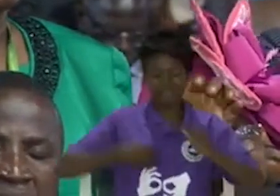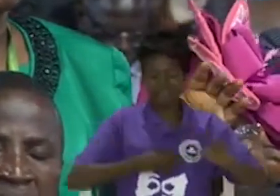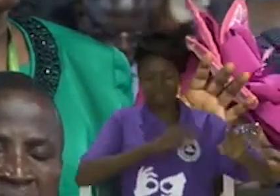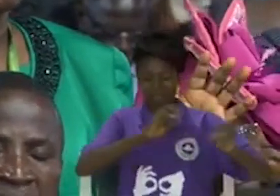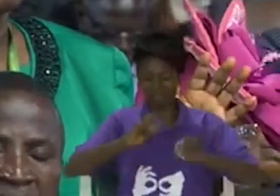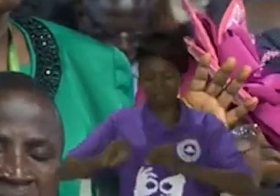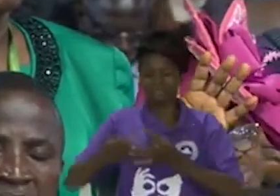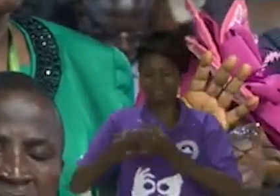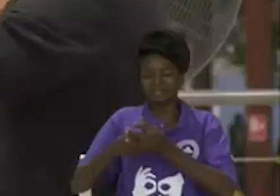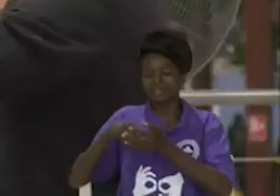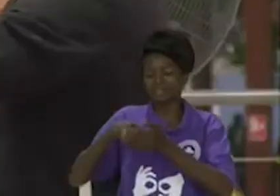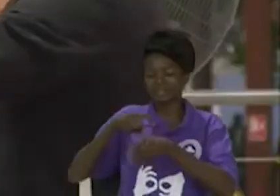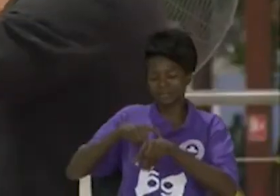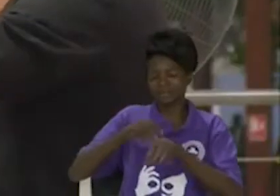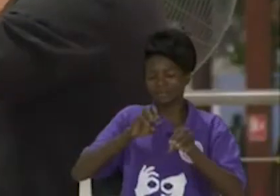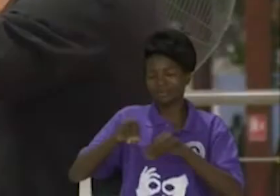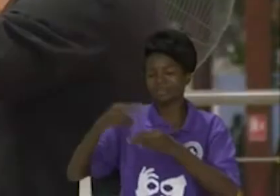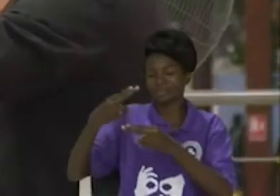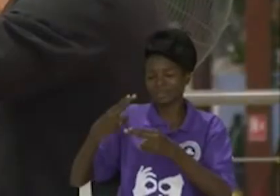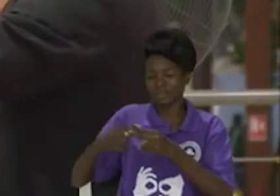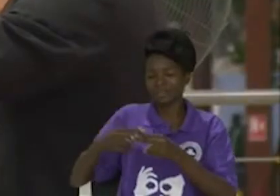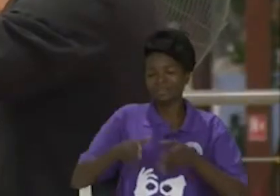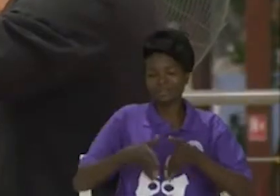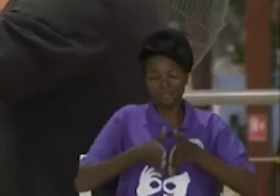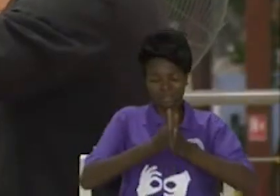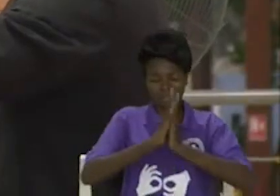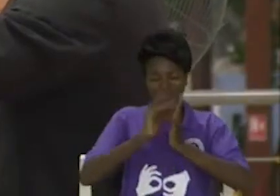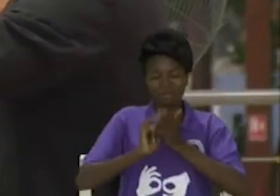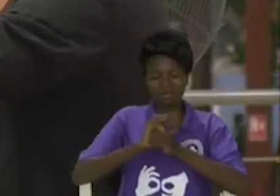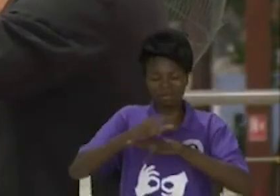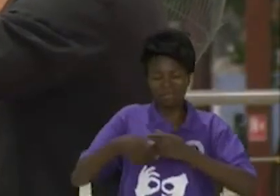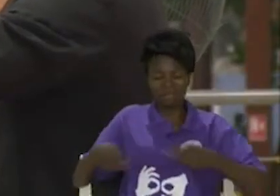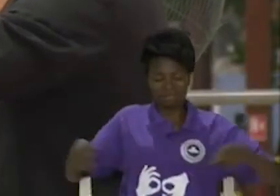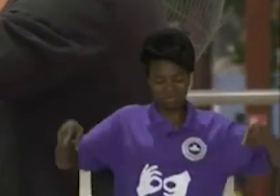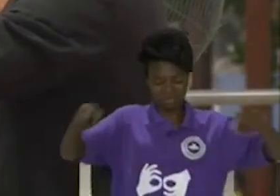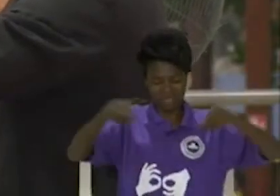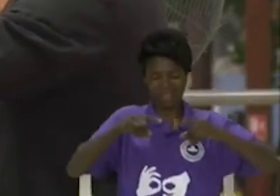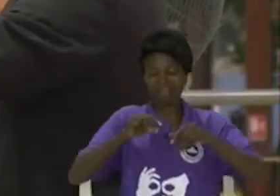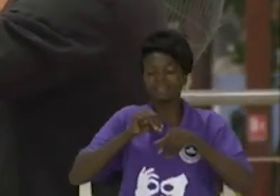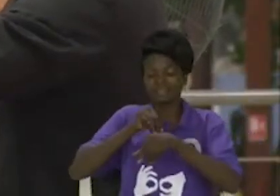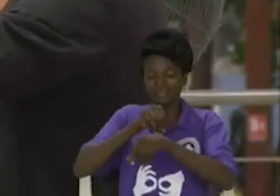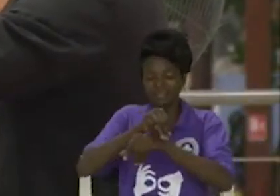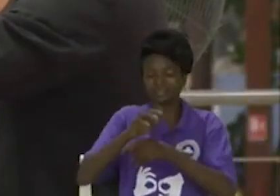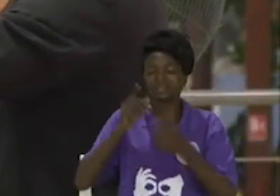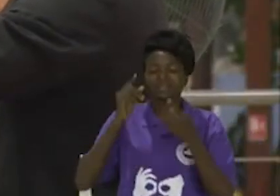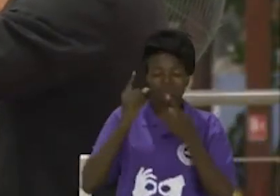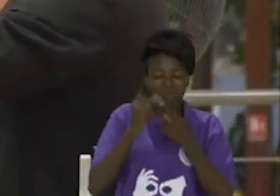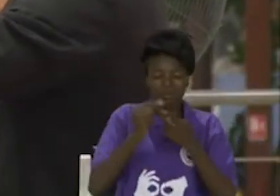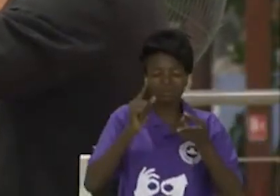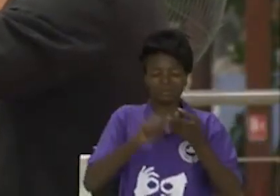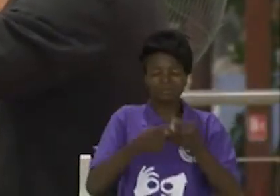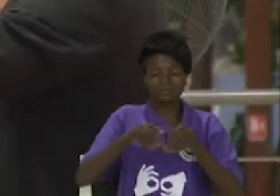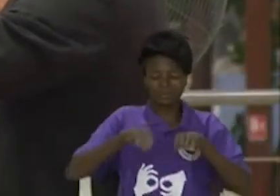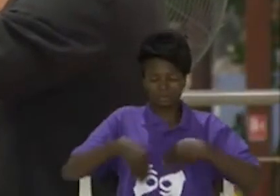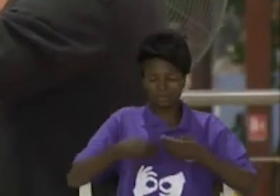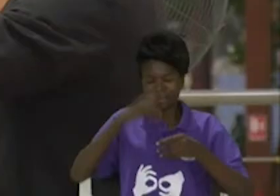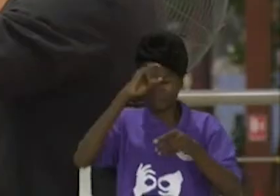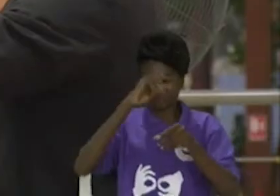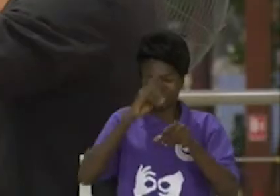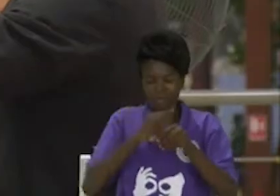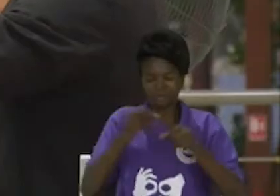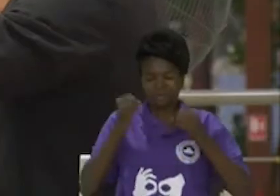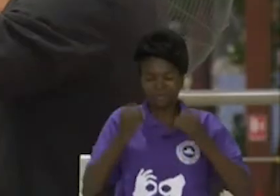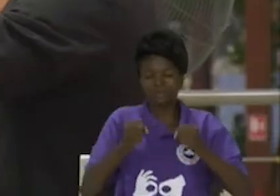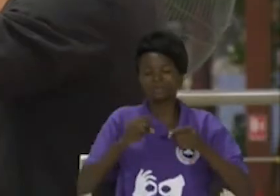very hour into your hand. We ask that to all of us here, you will send forth your word in its power and wisdom that will launch us